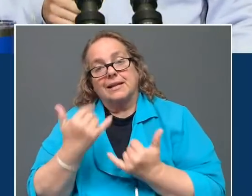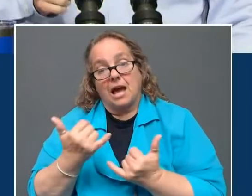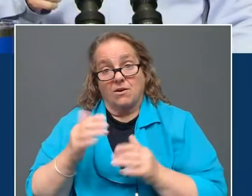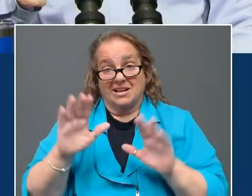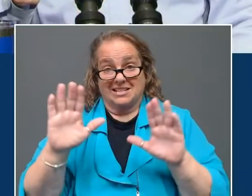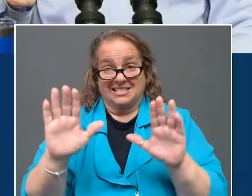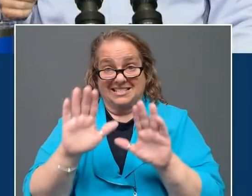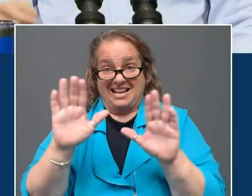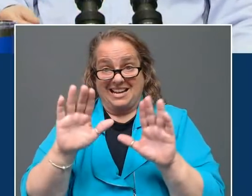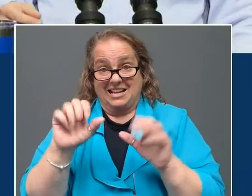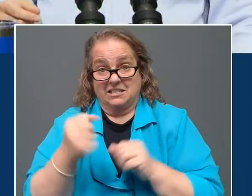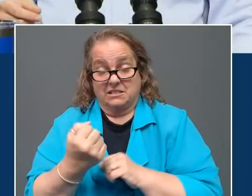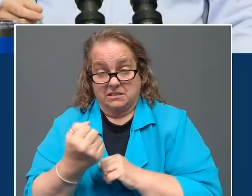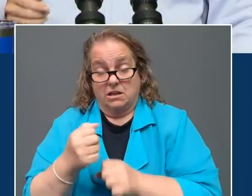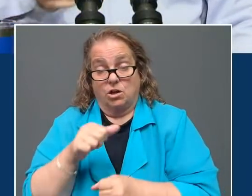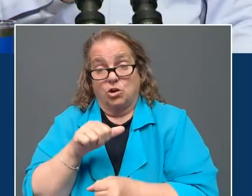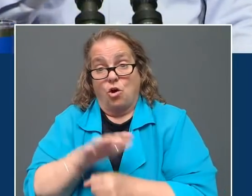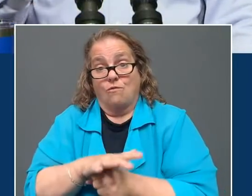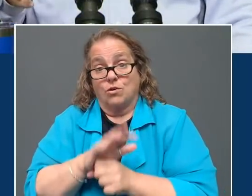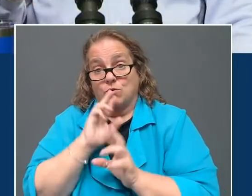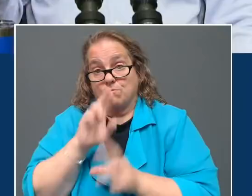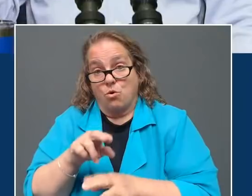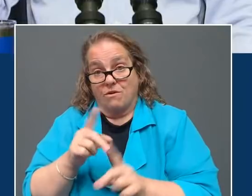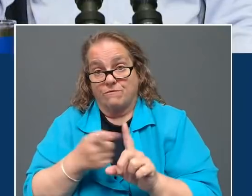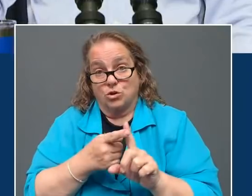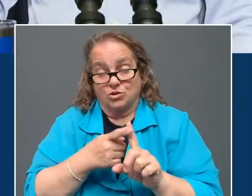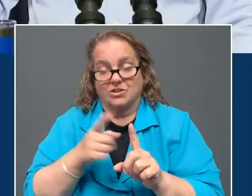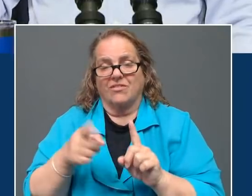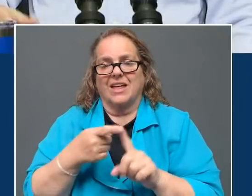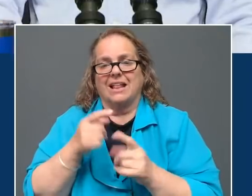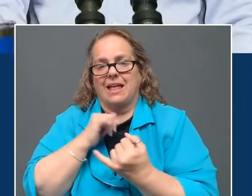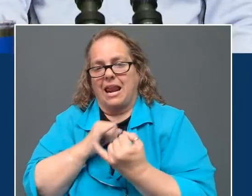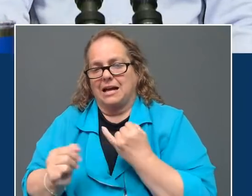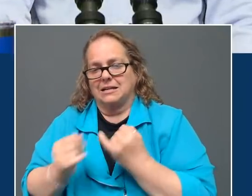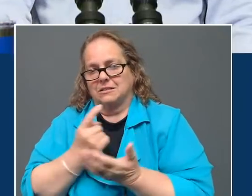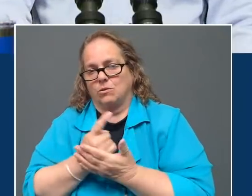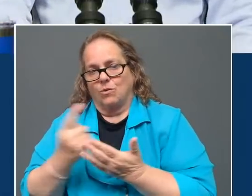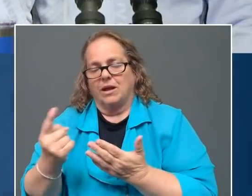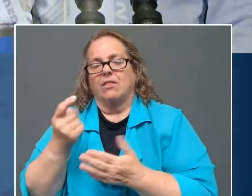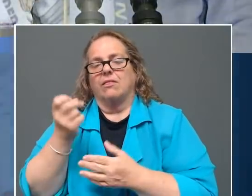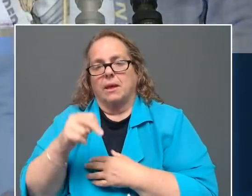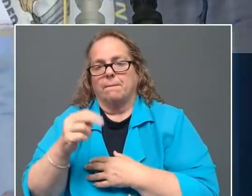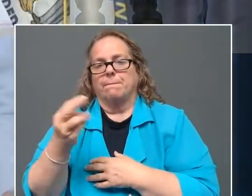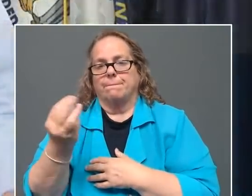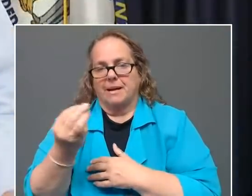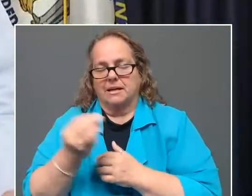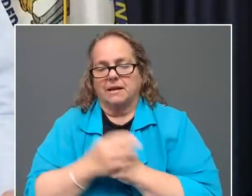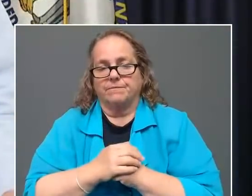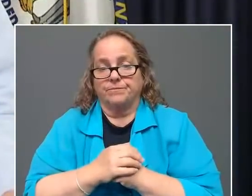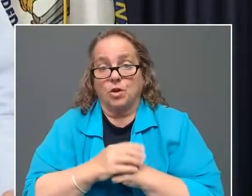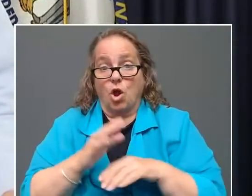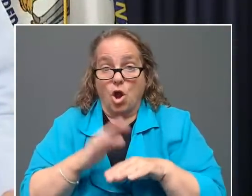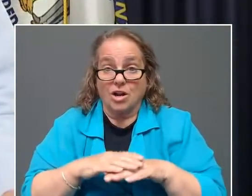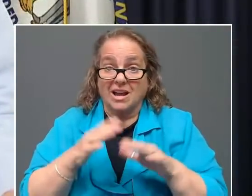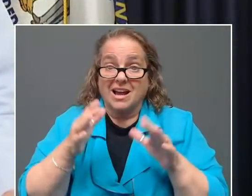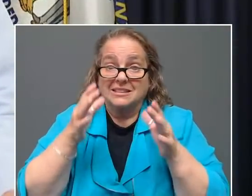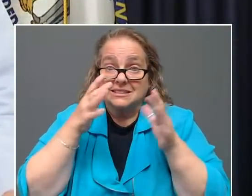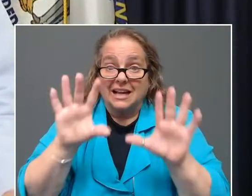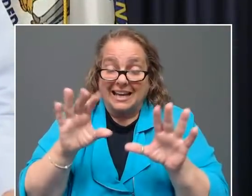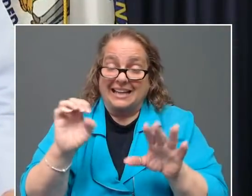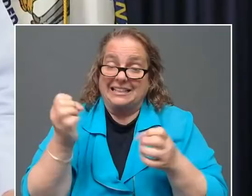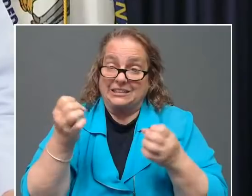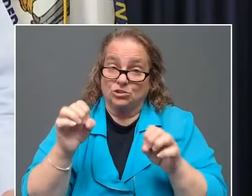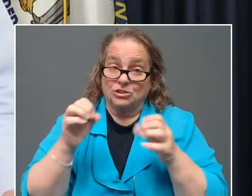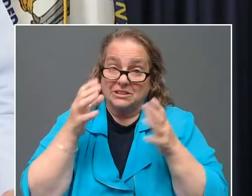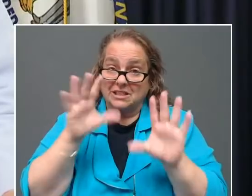report first, and then we'll talk about the last week, and then we'll do Mondays. On Sunday, Easter Sunday, we